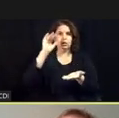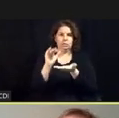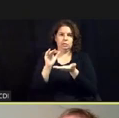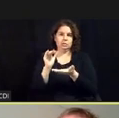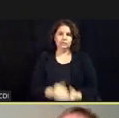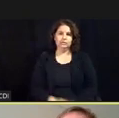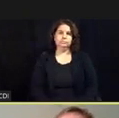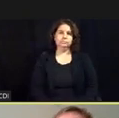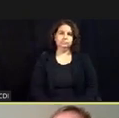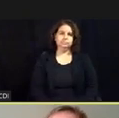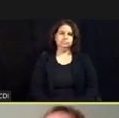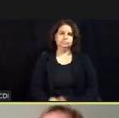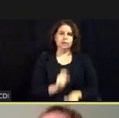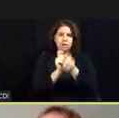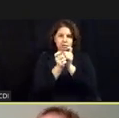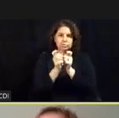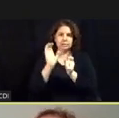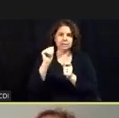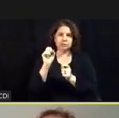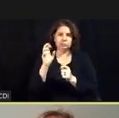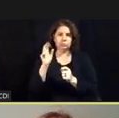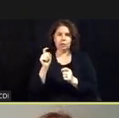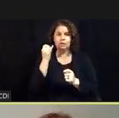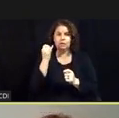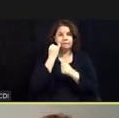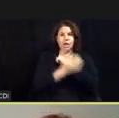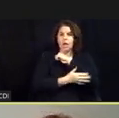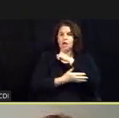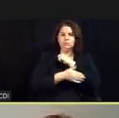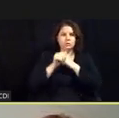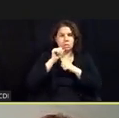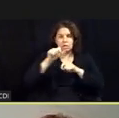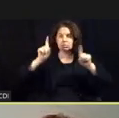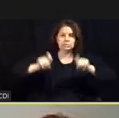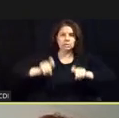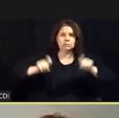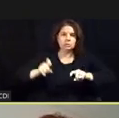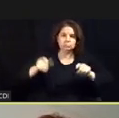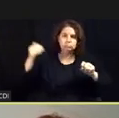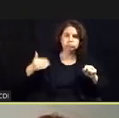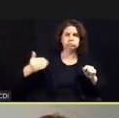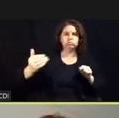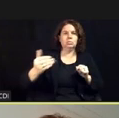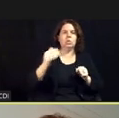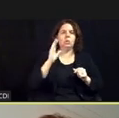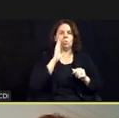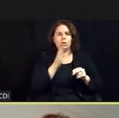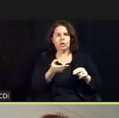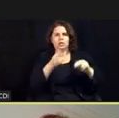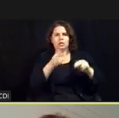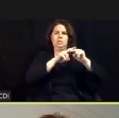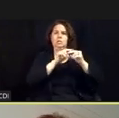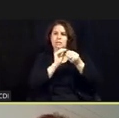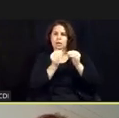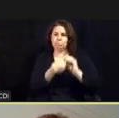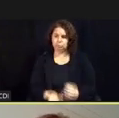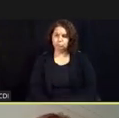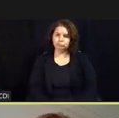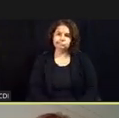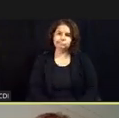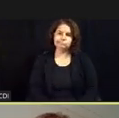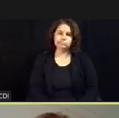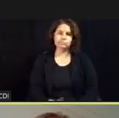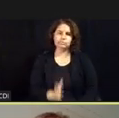an upward adjustment to their adjusted testing rate. So our number, the coefficient, that's what that's